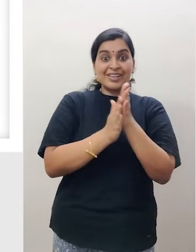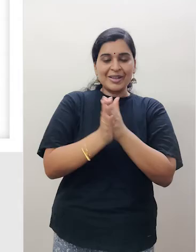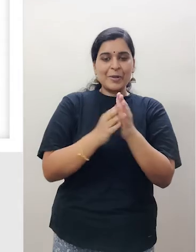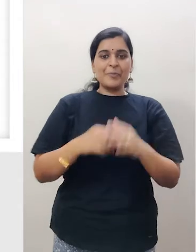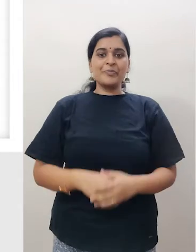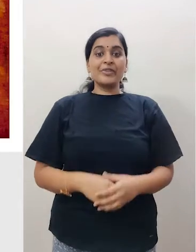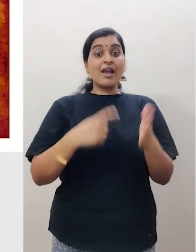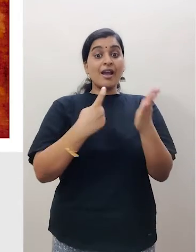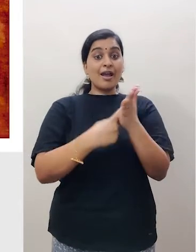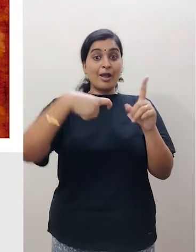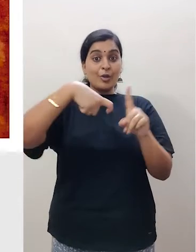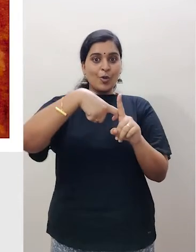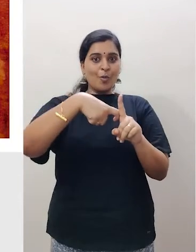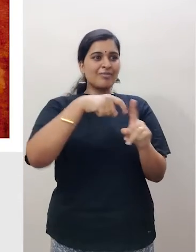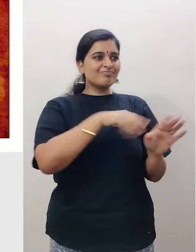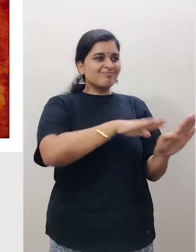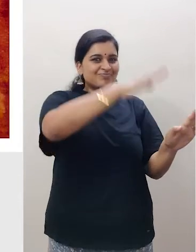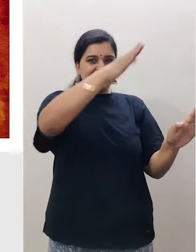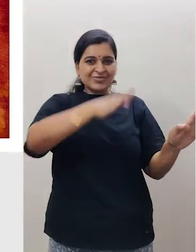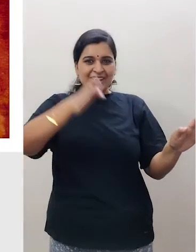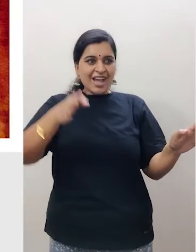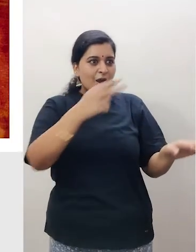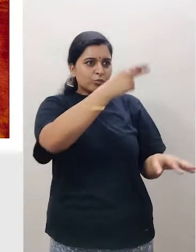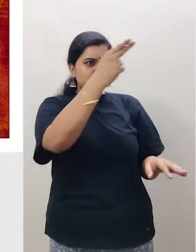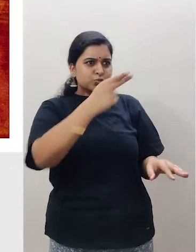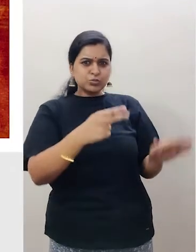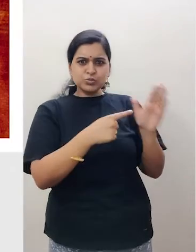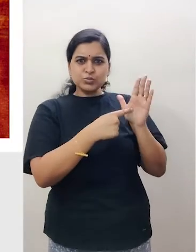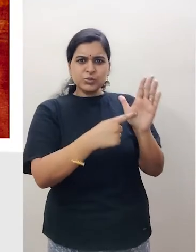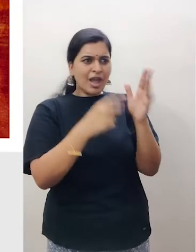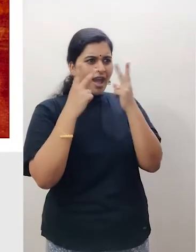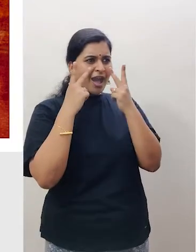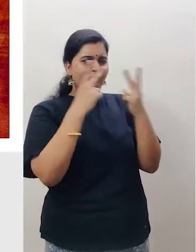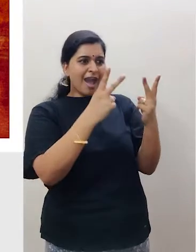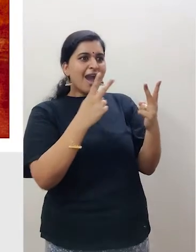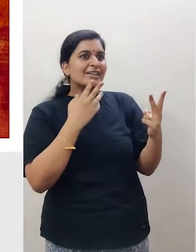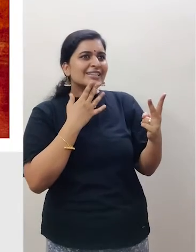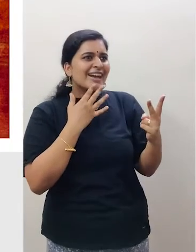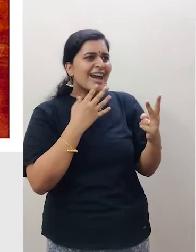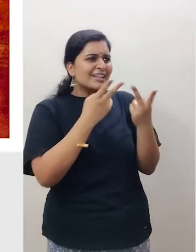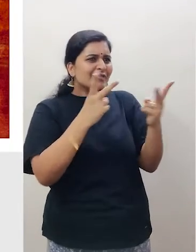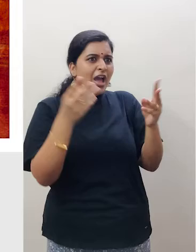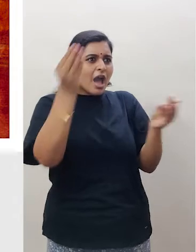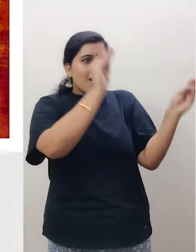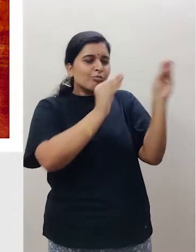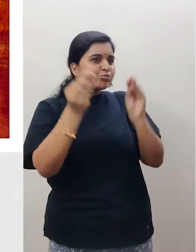Kumar's landscapes, you can feel this tension and emotional turbulence, but it's delivered in a very quiet way.